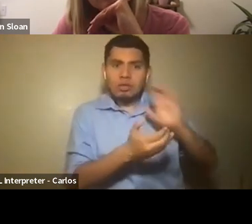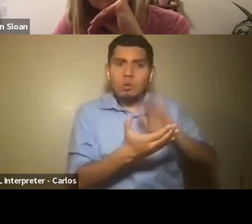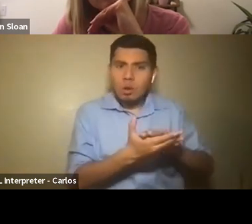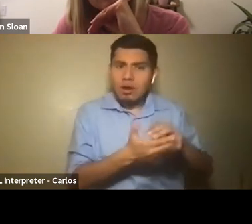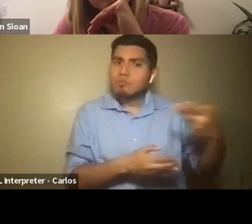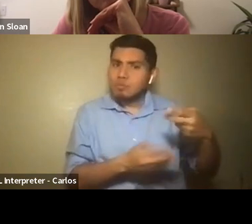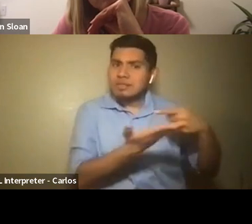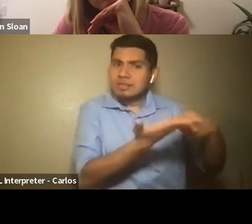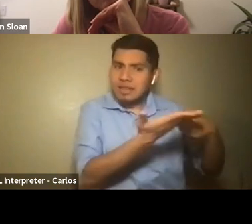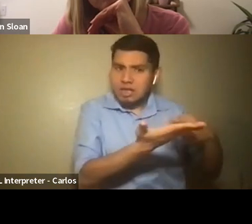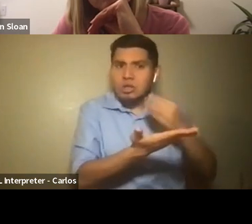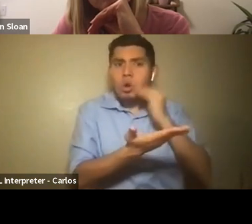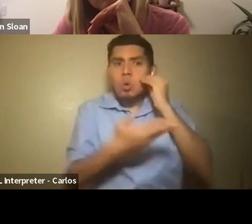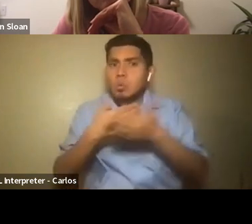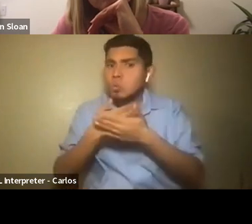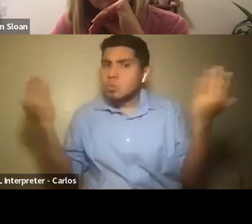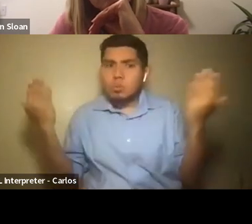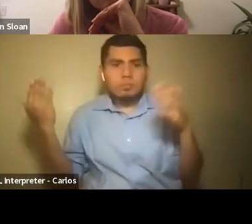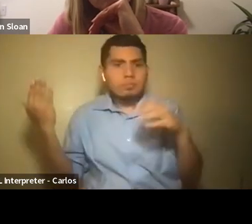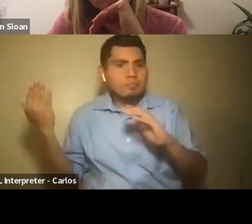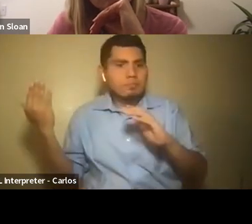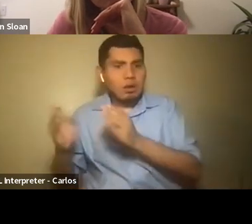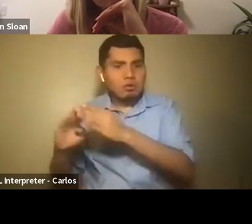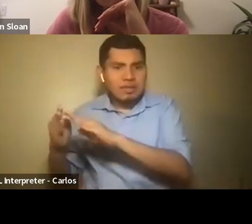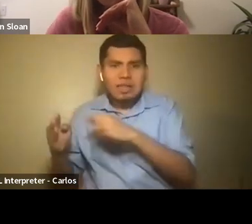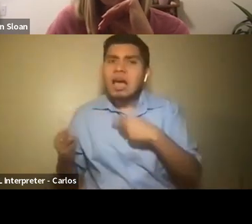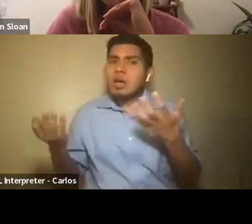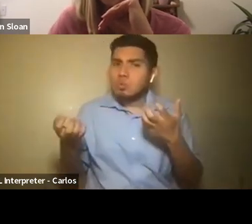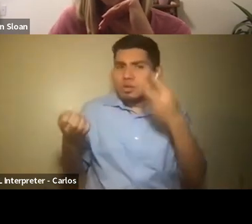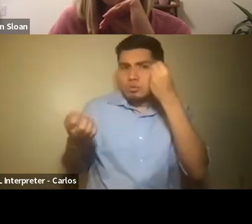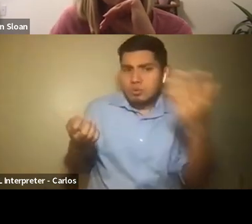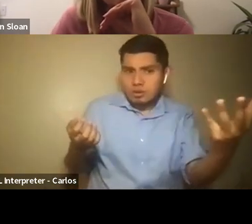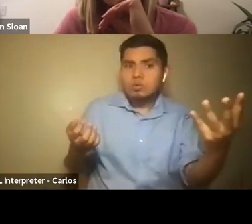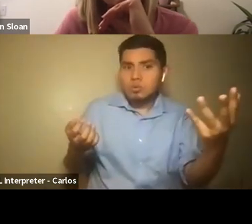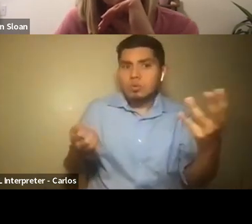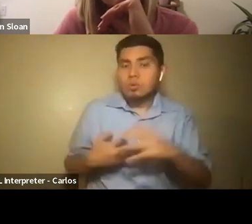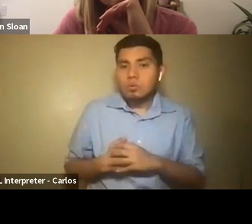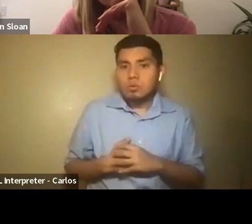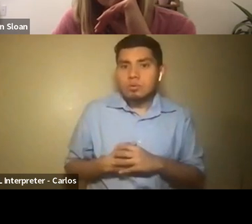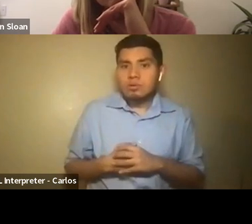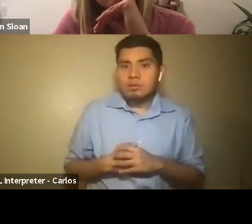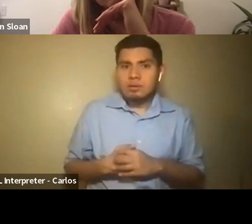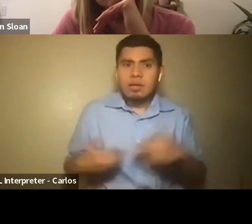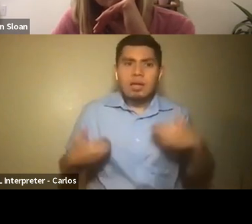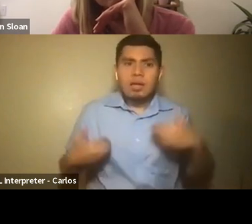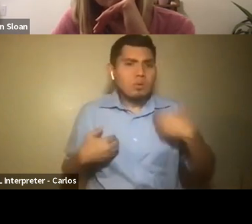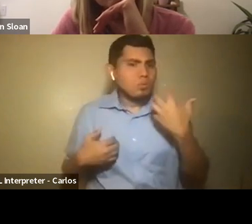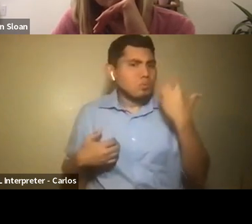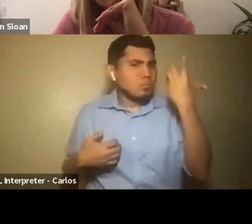about homelessness in the city. And I just wanted to let you know that they have a lovely